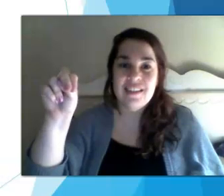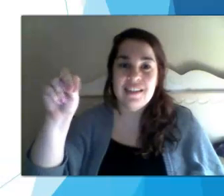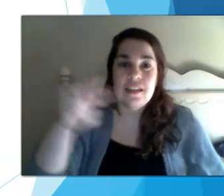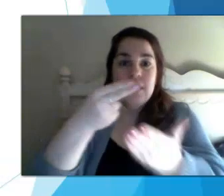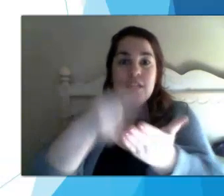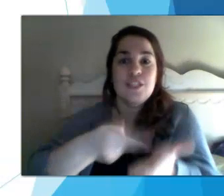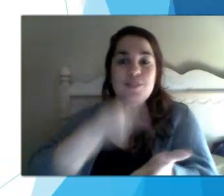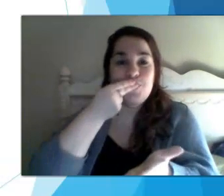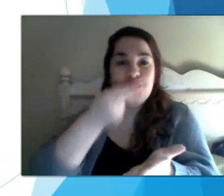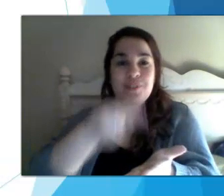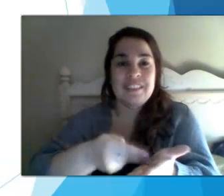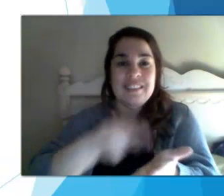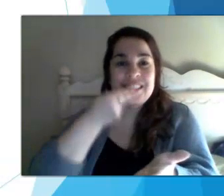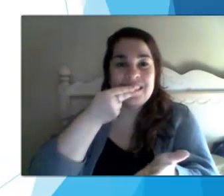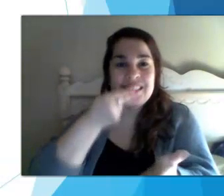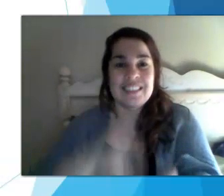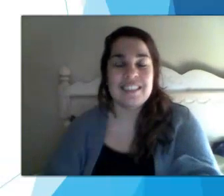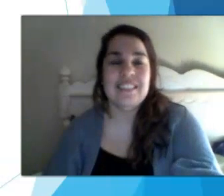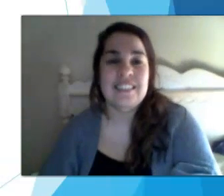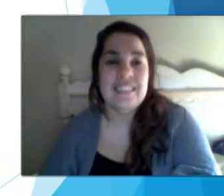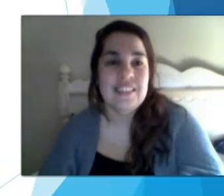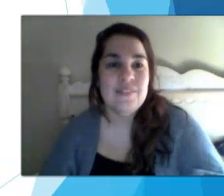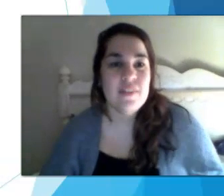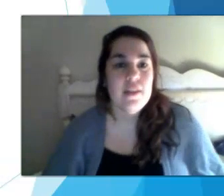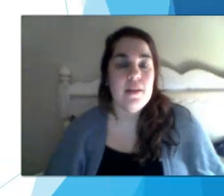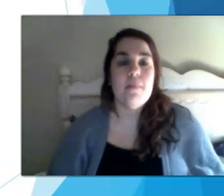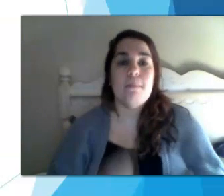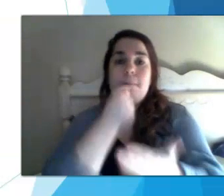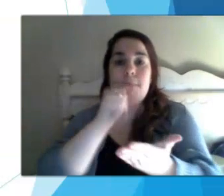Spoon. Spoon.